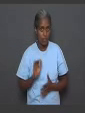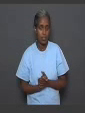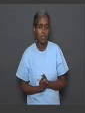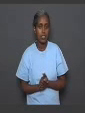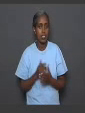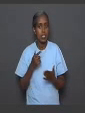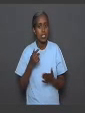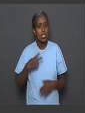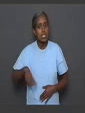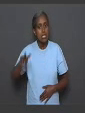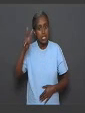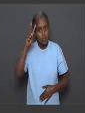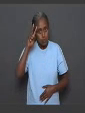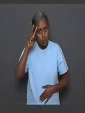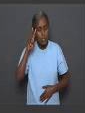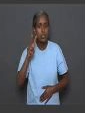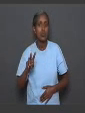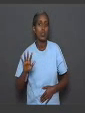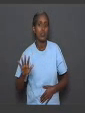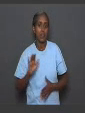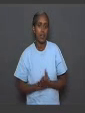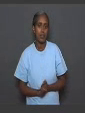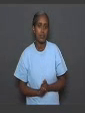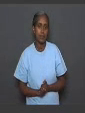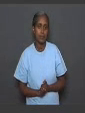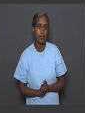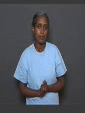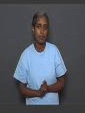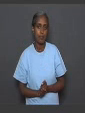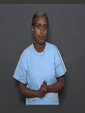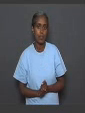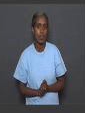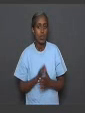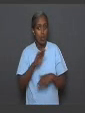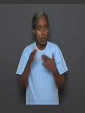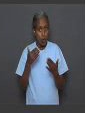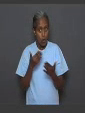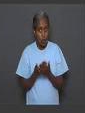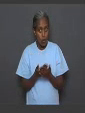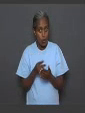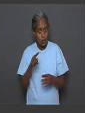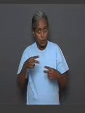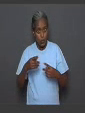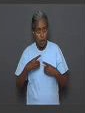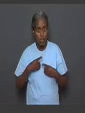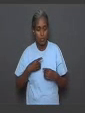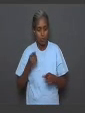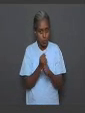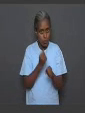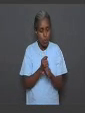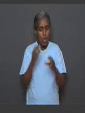5, then its square is 25. All you had to do